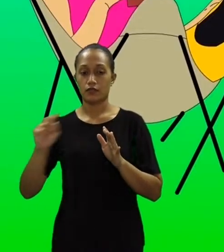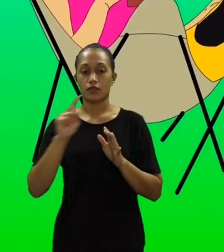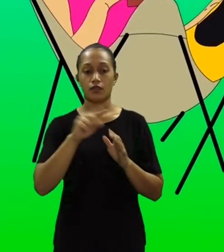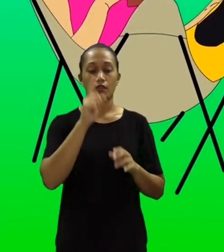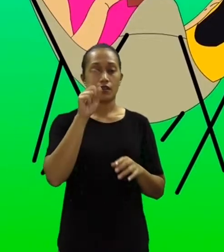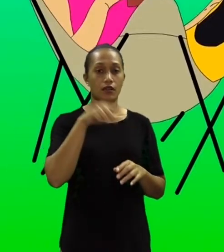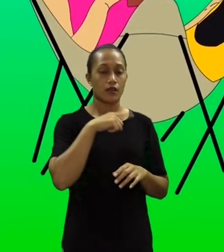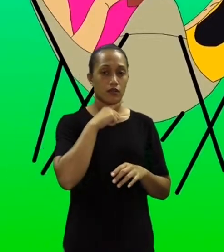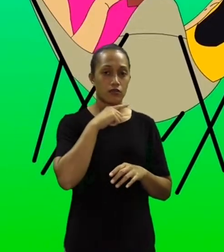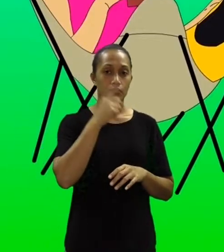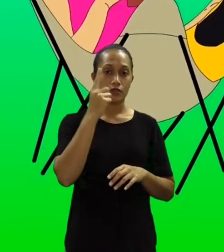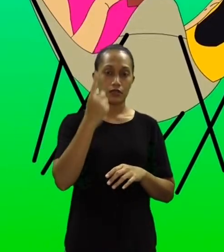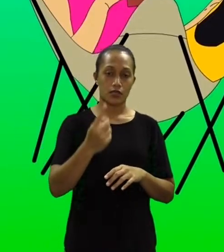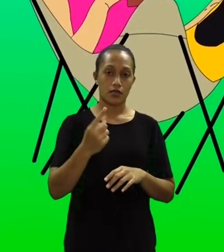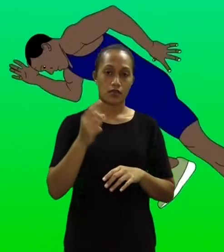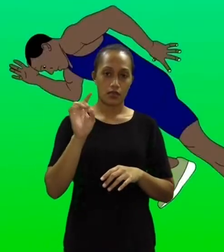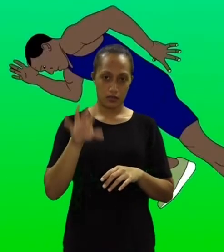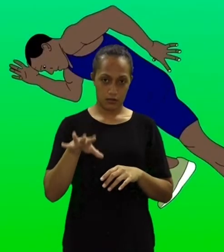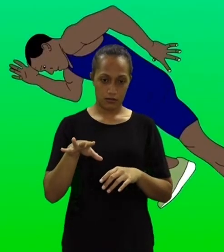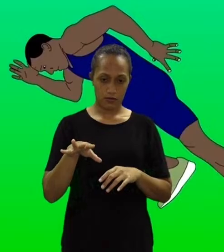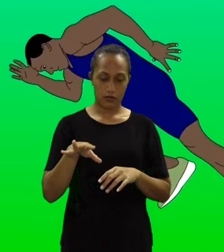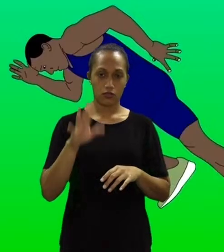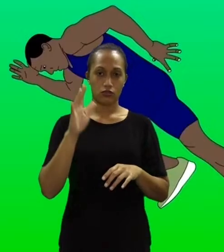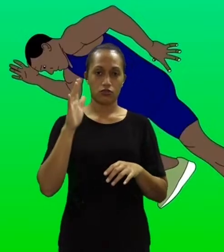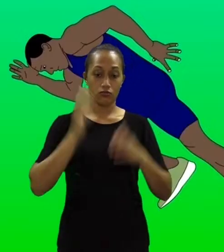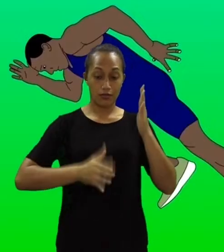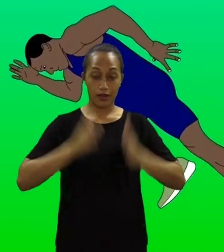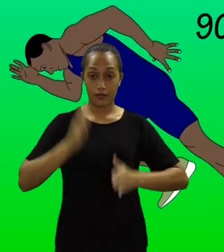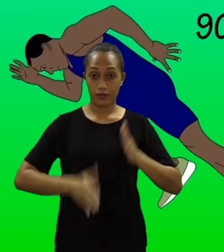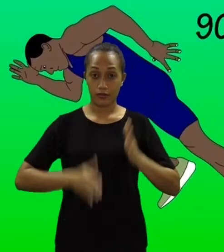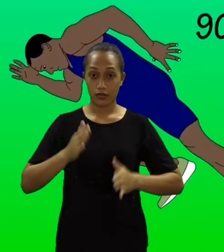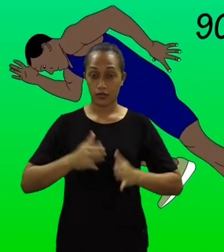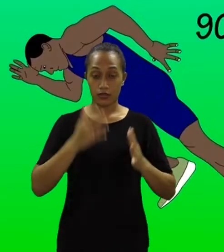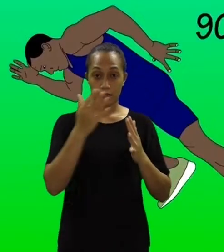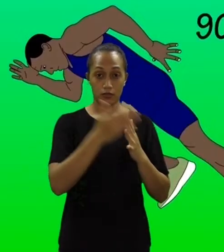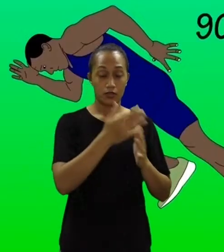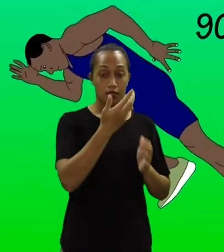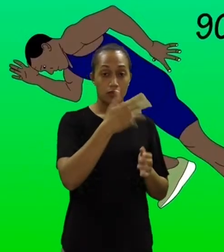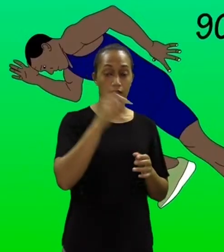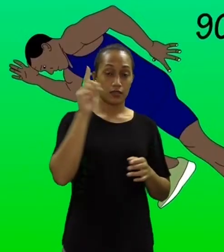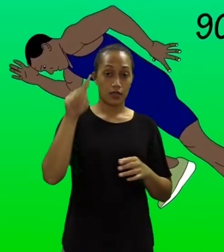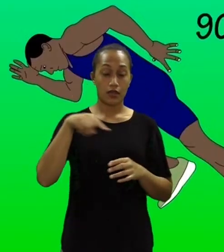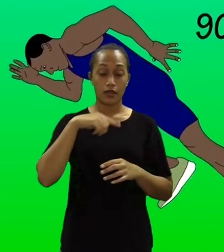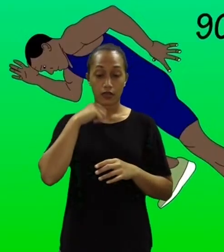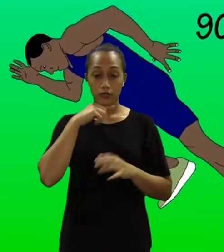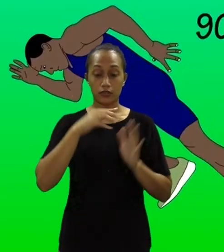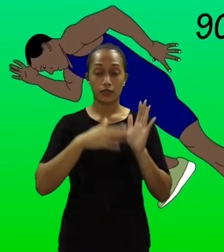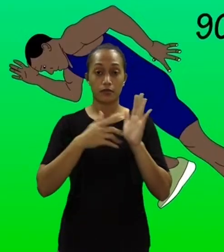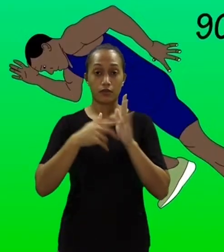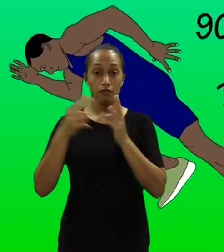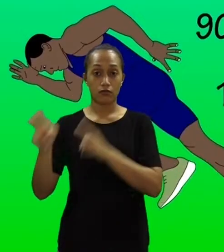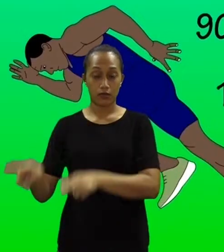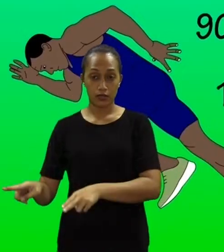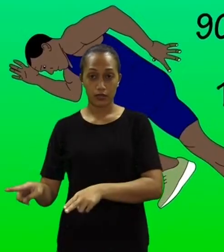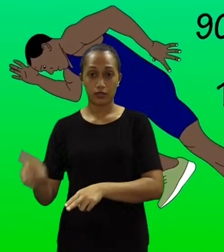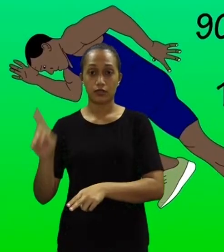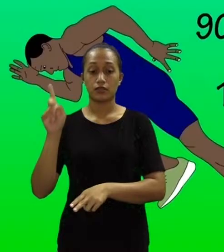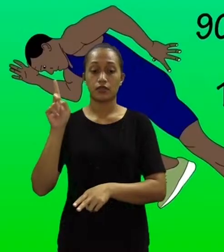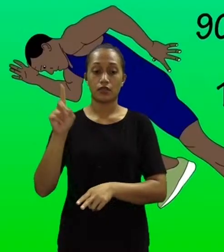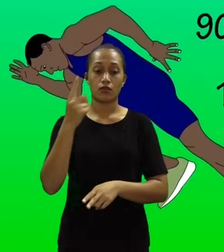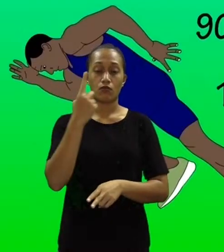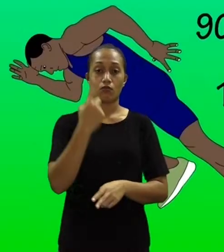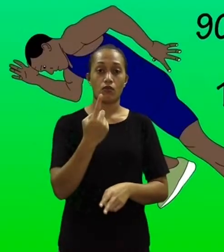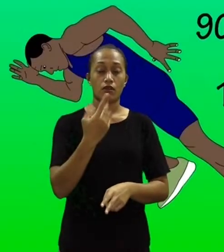to 130 during exercise. Elite athletes are estimated to be between 90 and 110 milliliters at rest and a